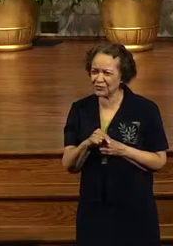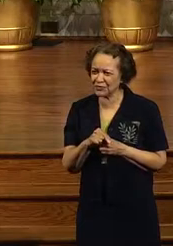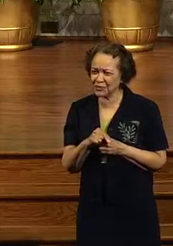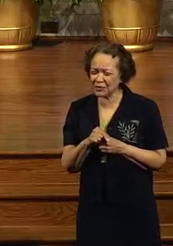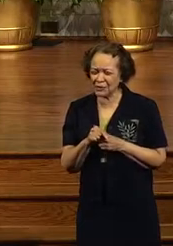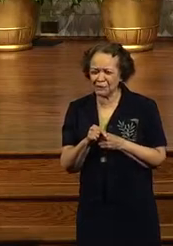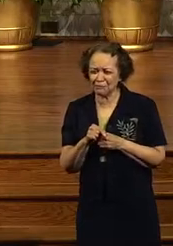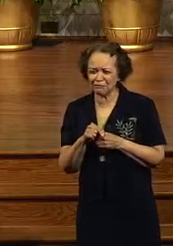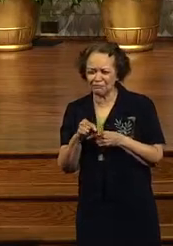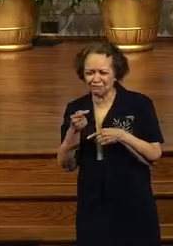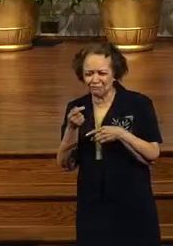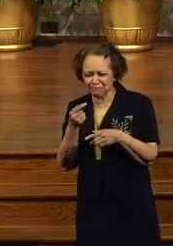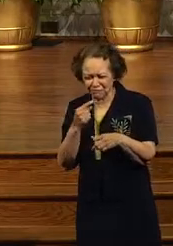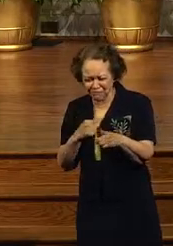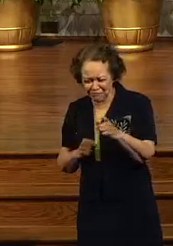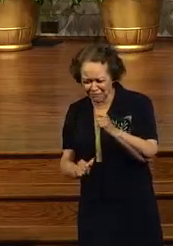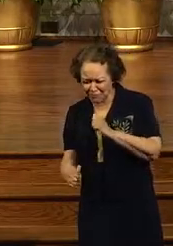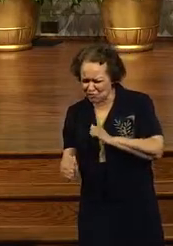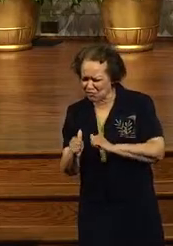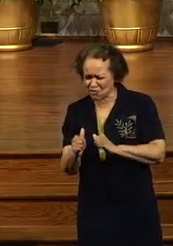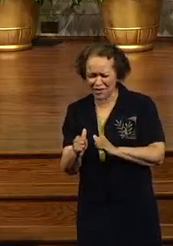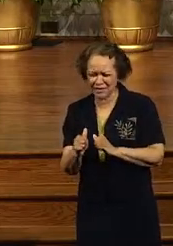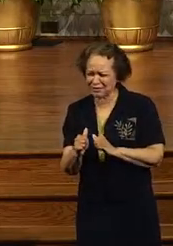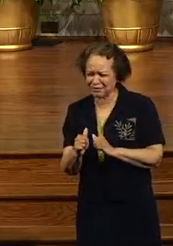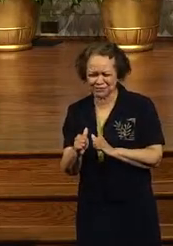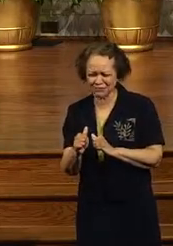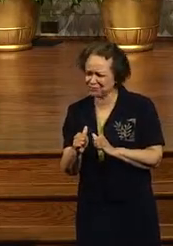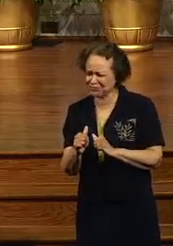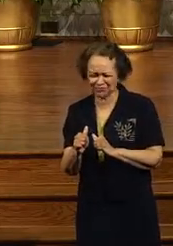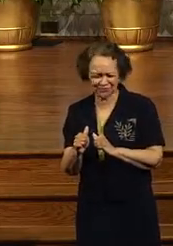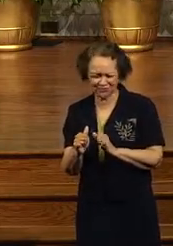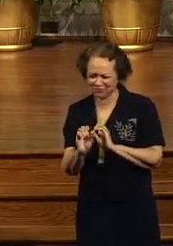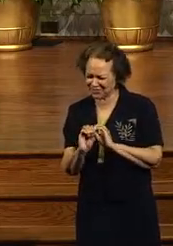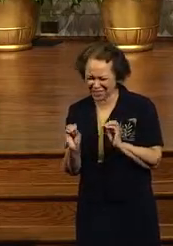betrayal is felt. Nothing hurts